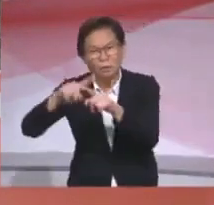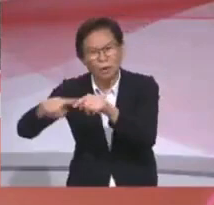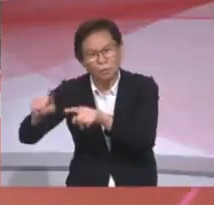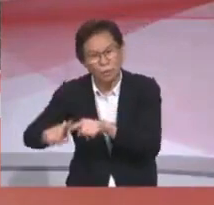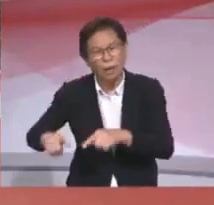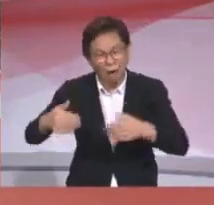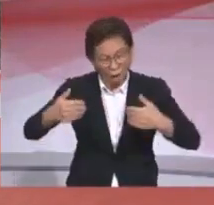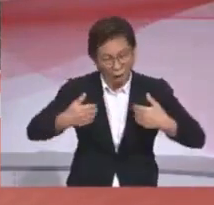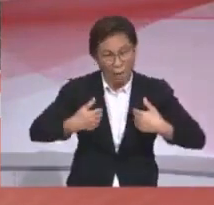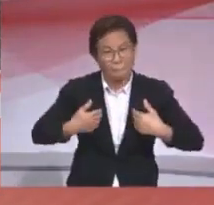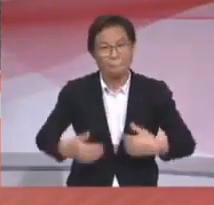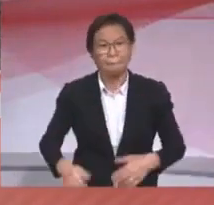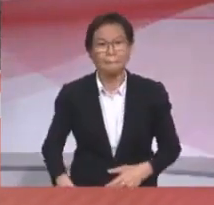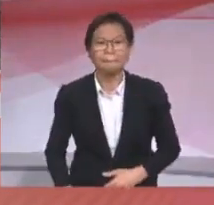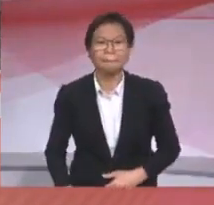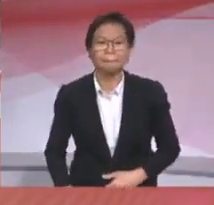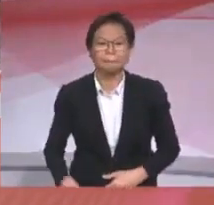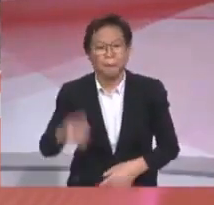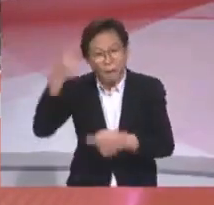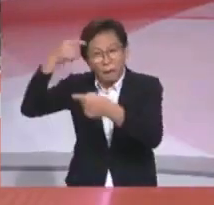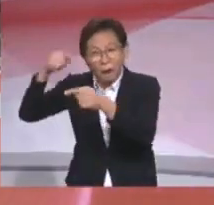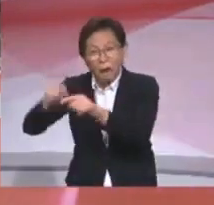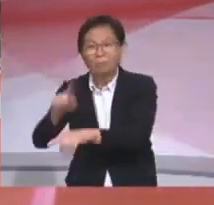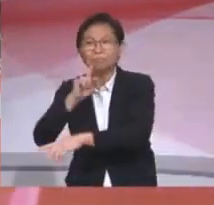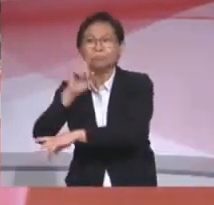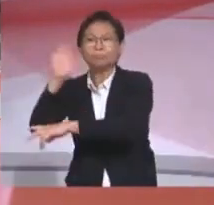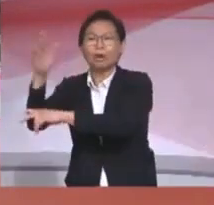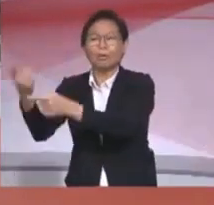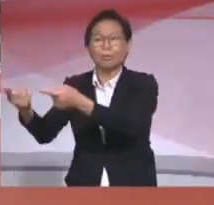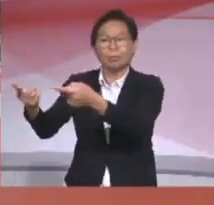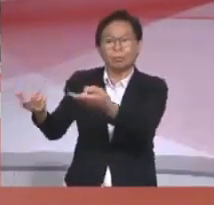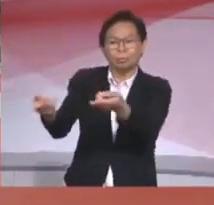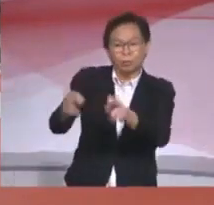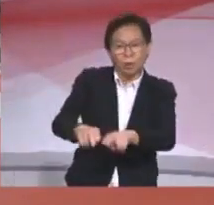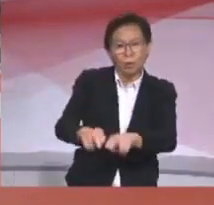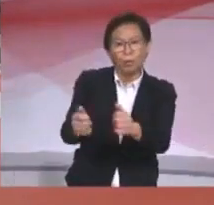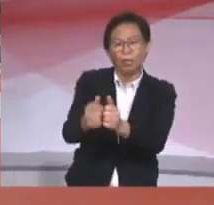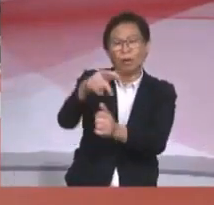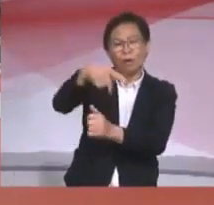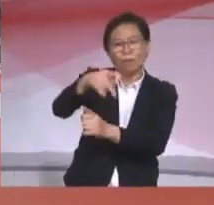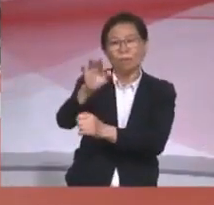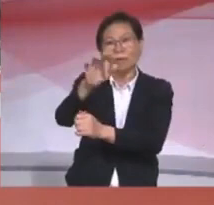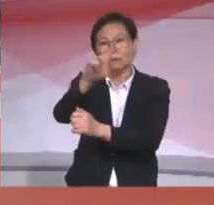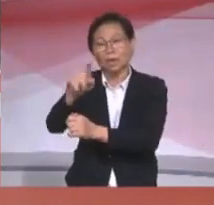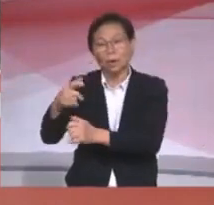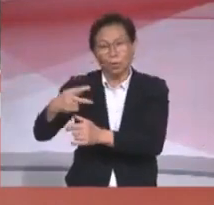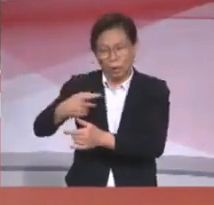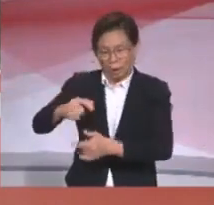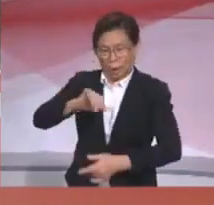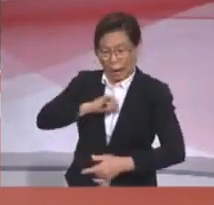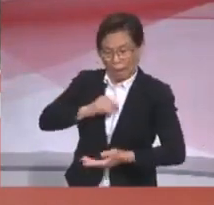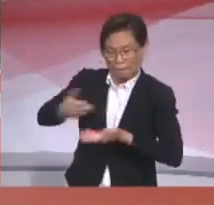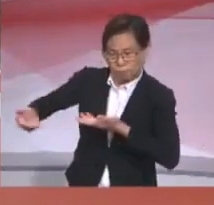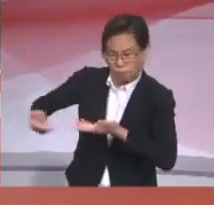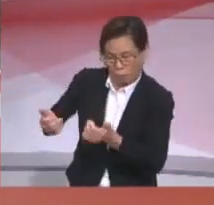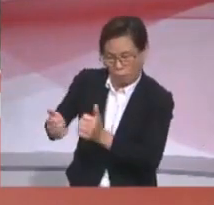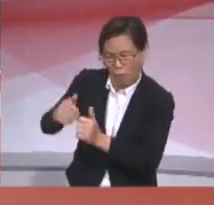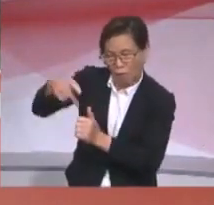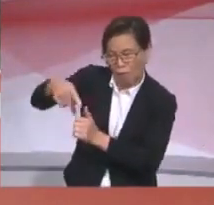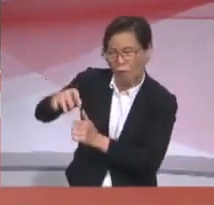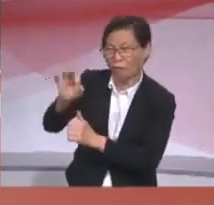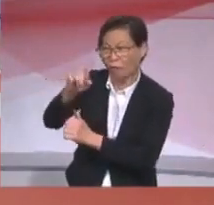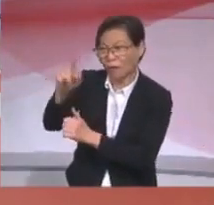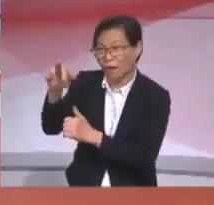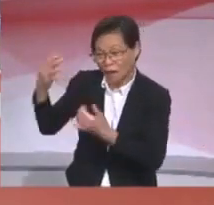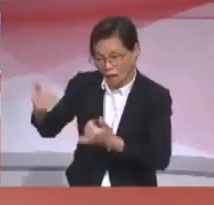in the existing agreement with Pfizer such a clause. When I negotiated, I ensured that if